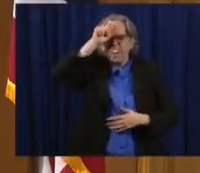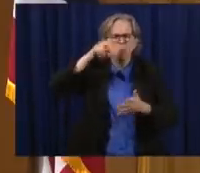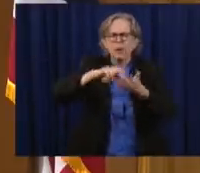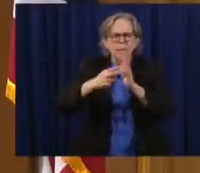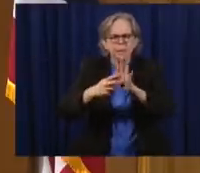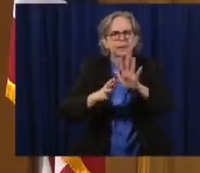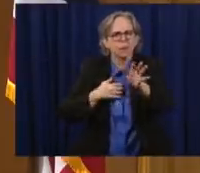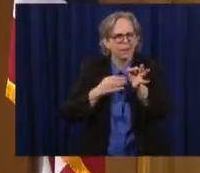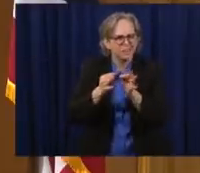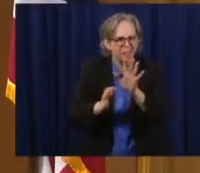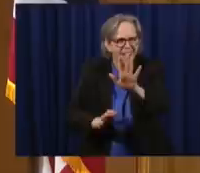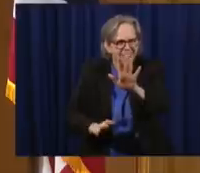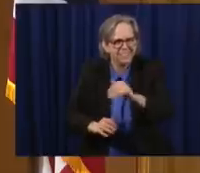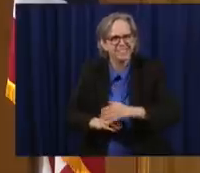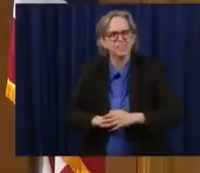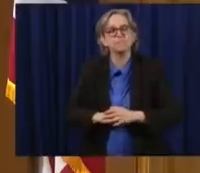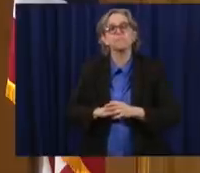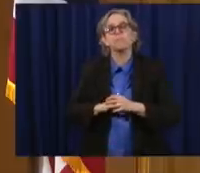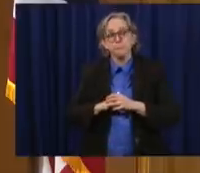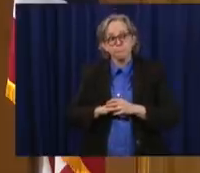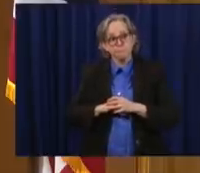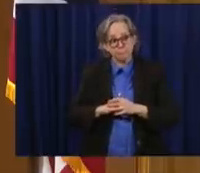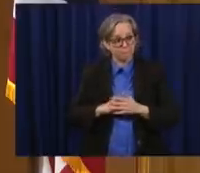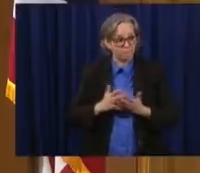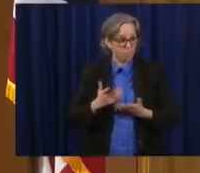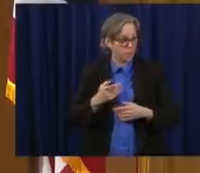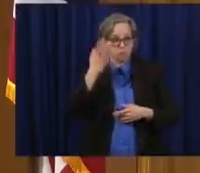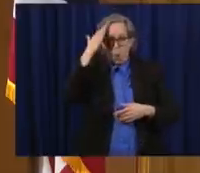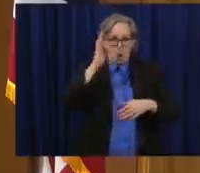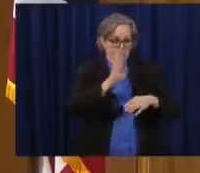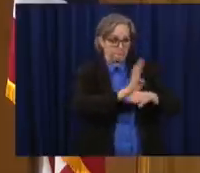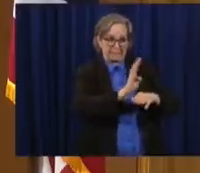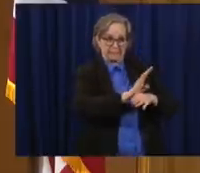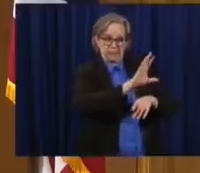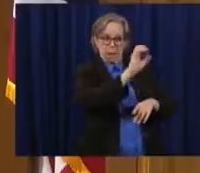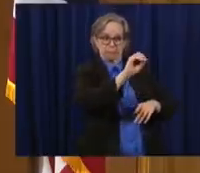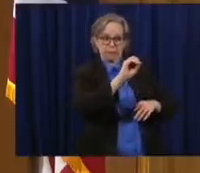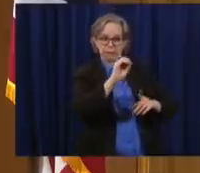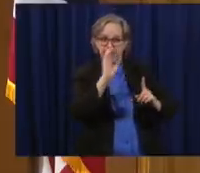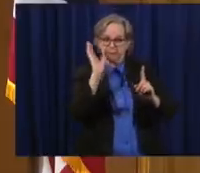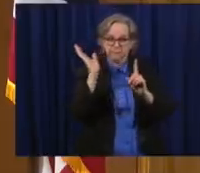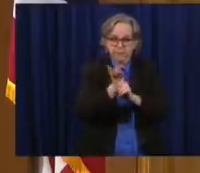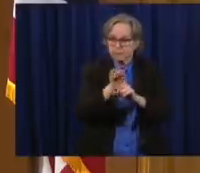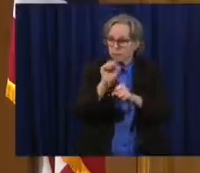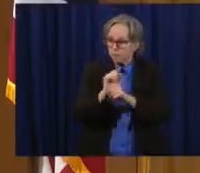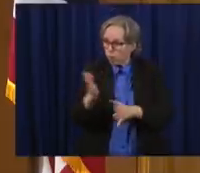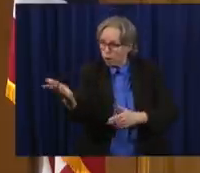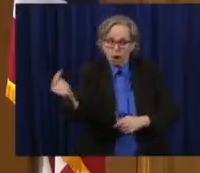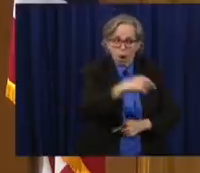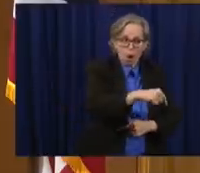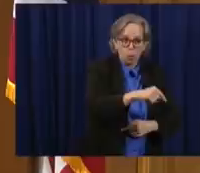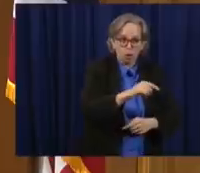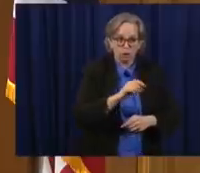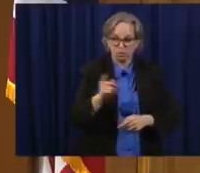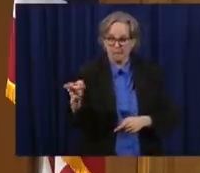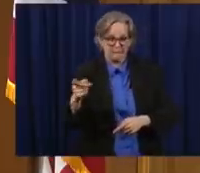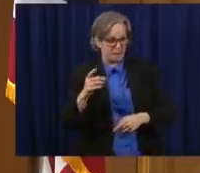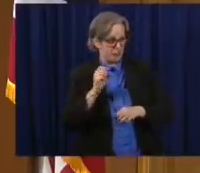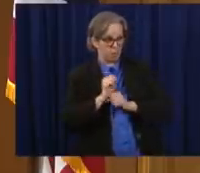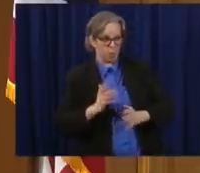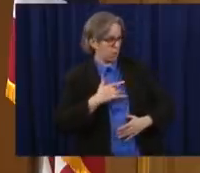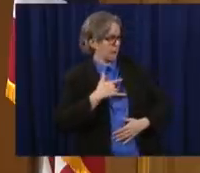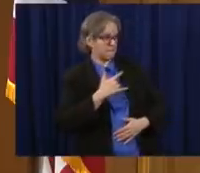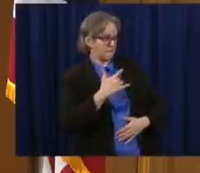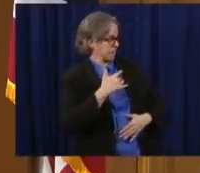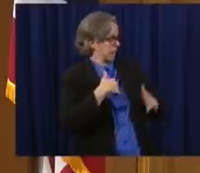no company is going to be able to attract employees if they don't think it's safe for them to work there. The employees are going to have to think it's safe every day. And